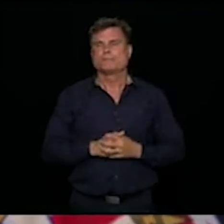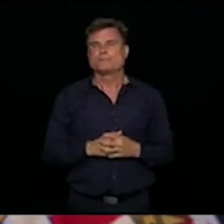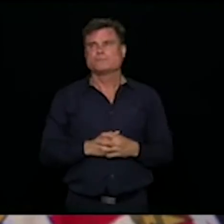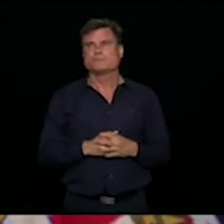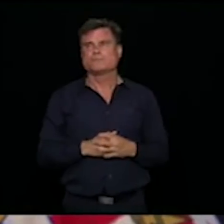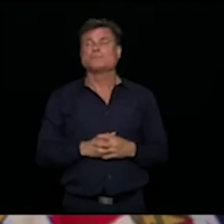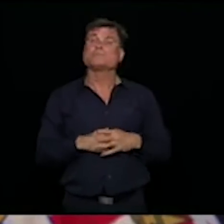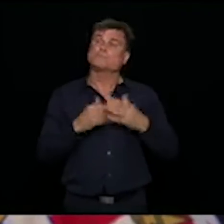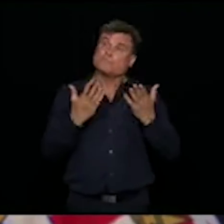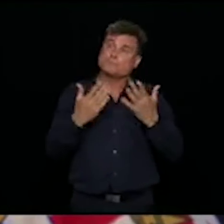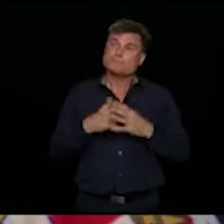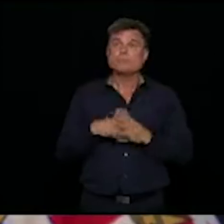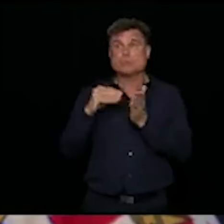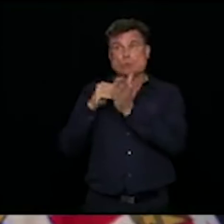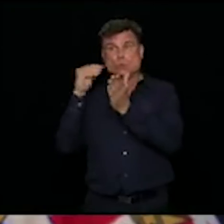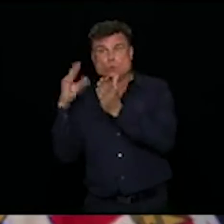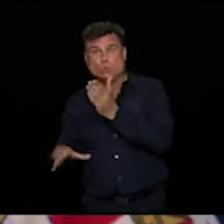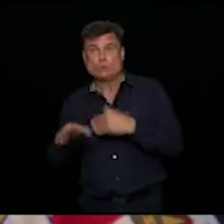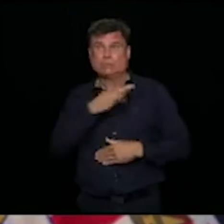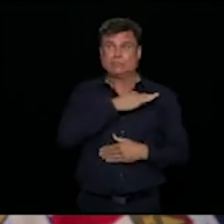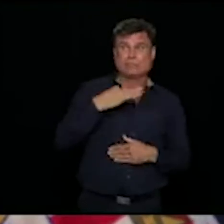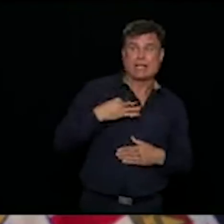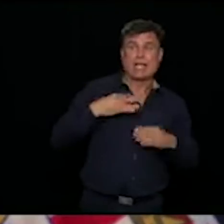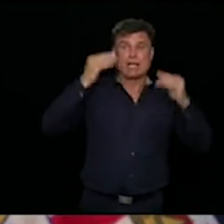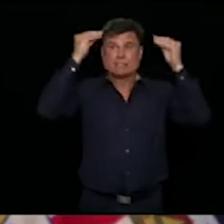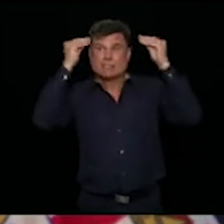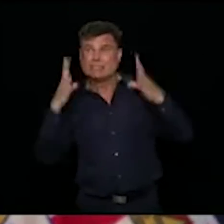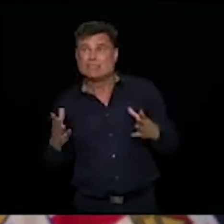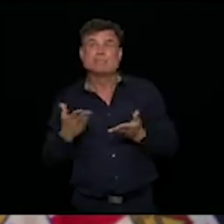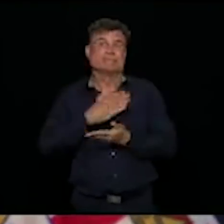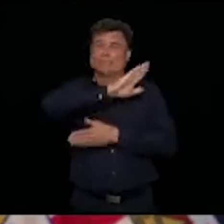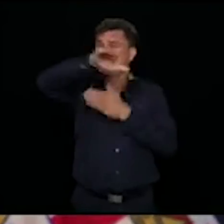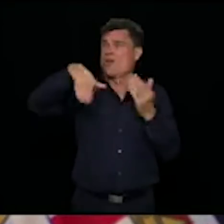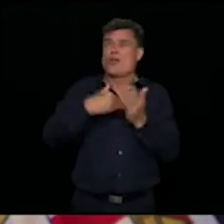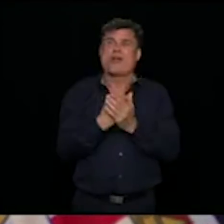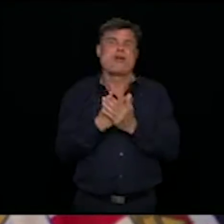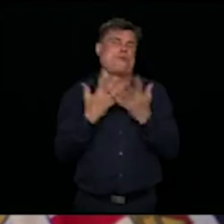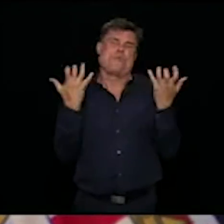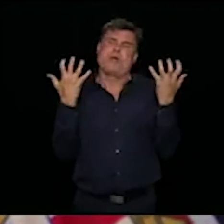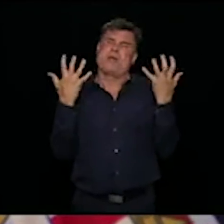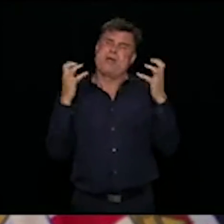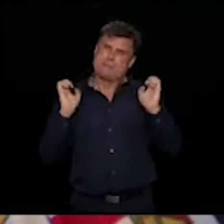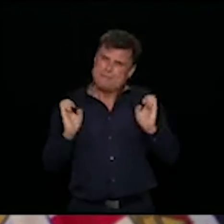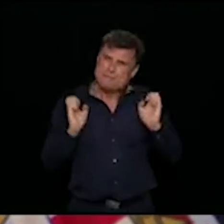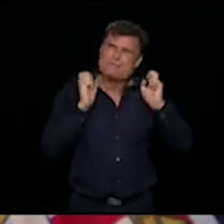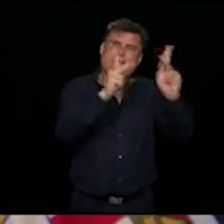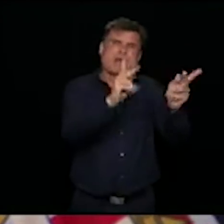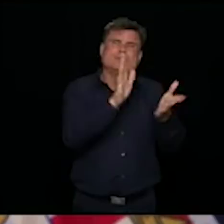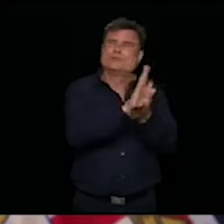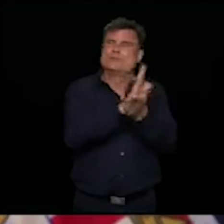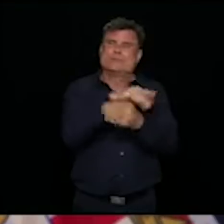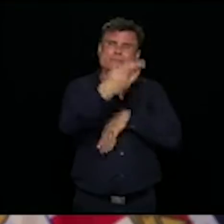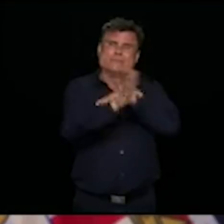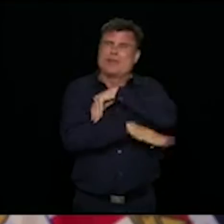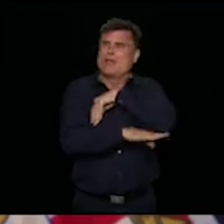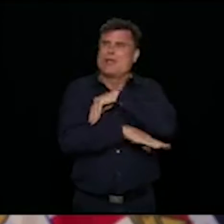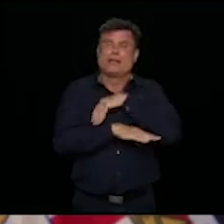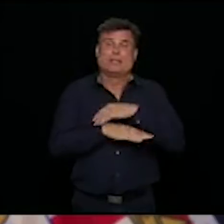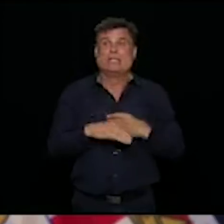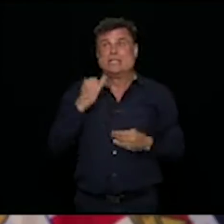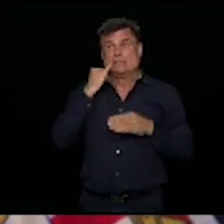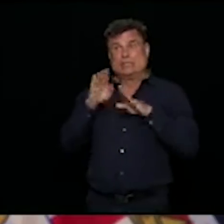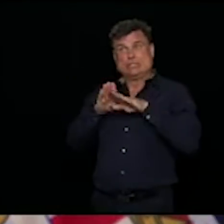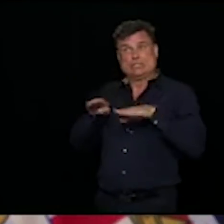sick. I know for many students and staff, being in the classroom is where they want to be and where they need to be. We know there are